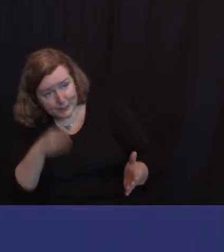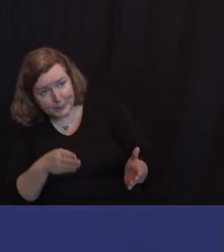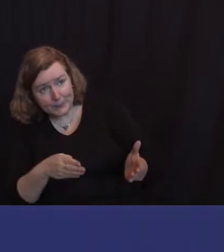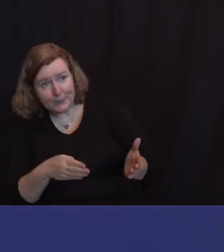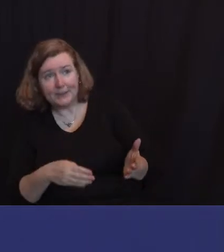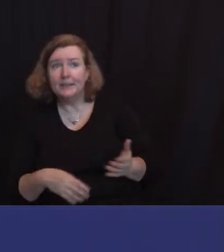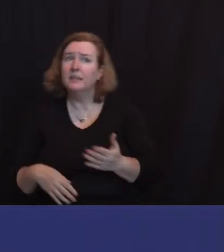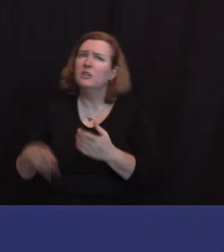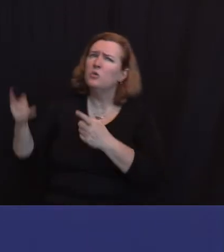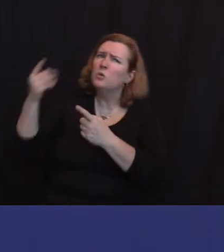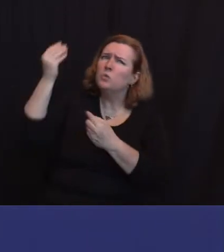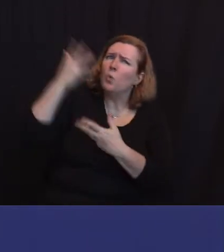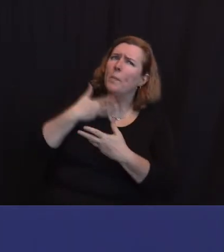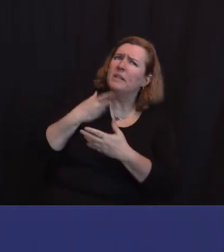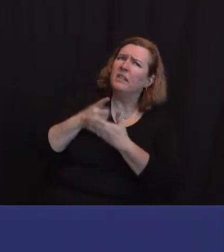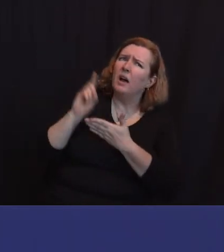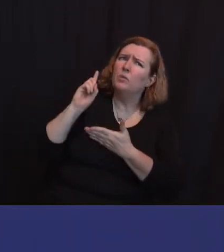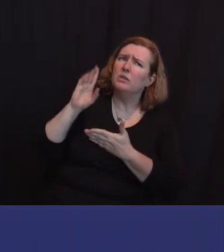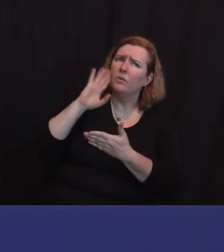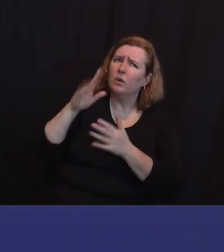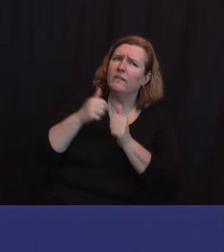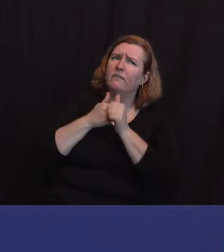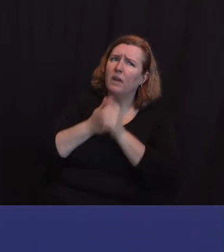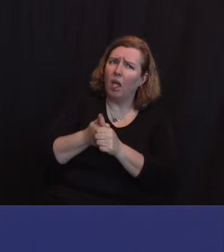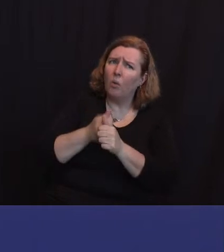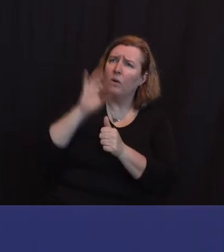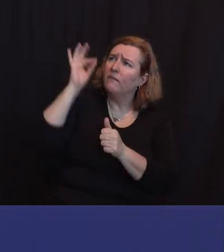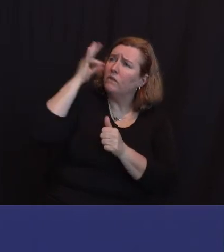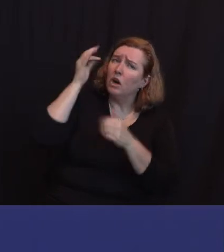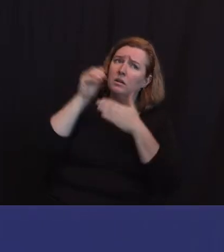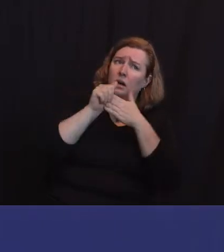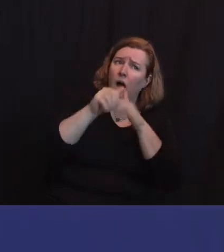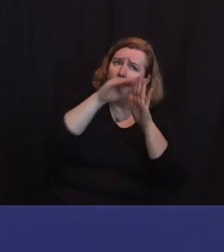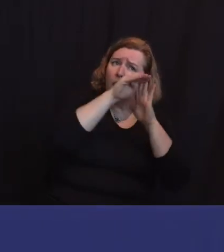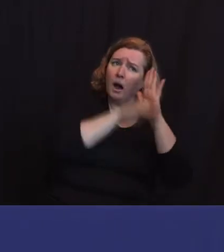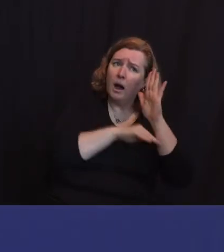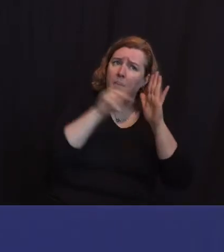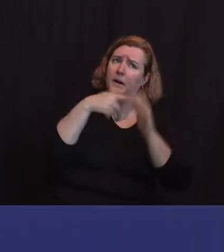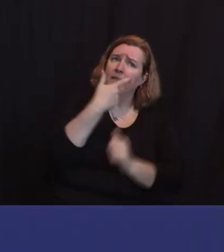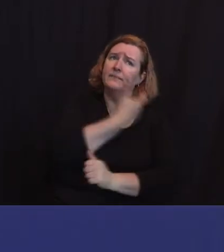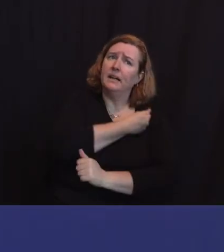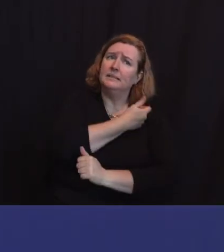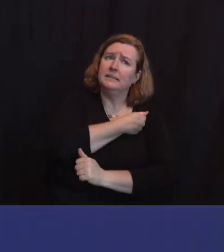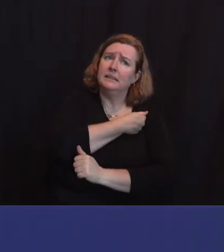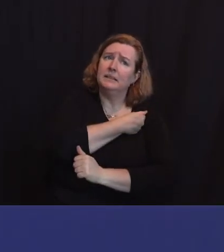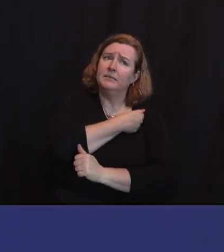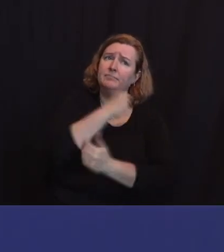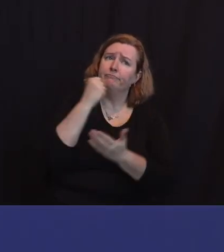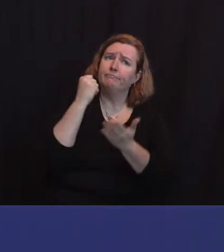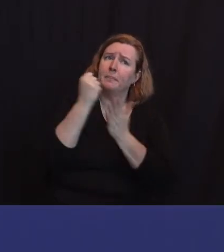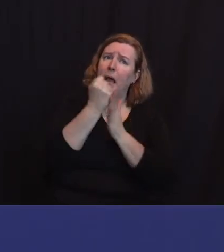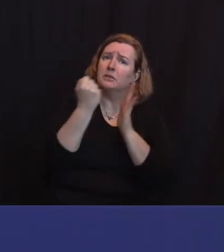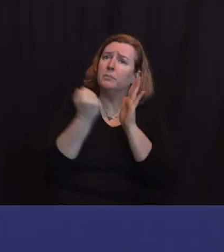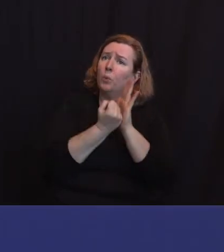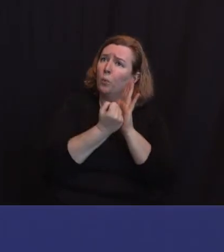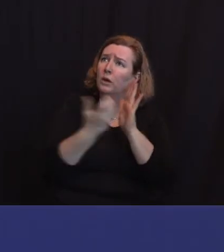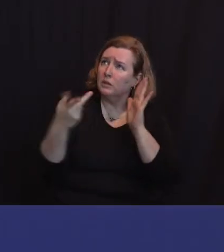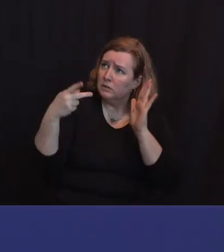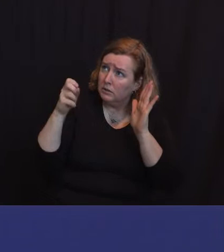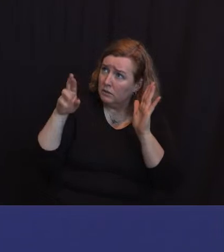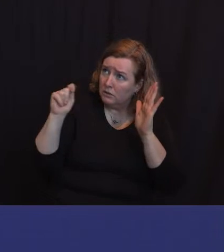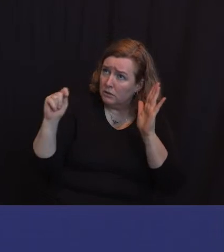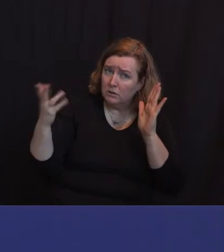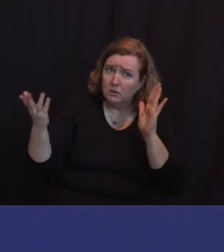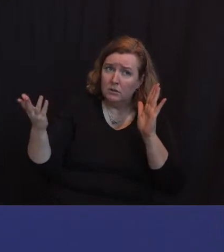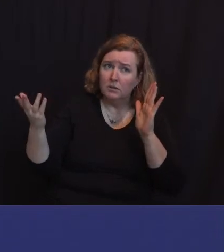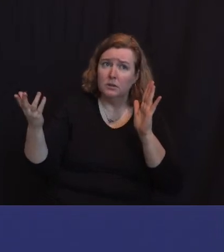federal government's guidance on whether or not to issue a vaccine passport in the state. With the White House coming out against that idea yesterday, do you also feel that